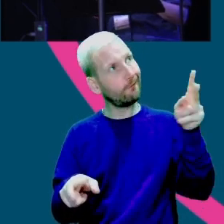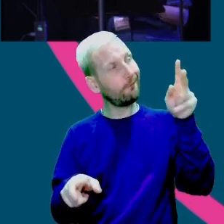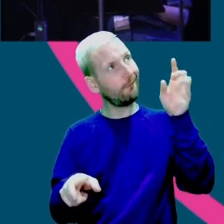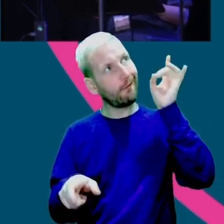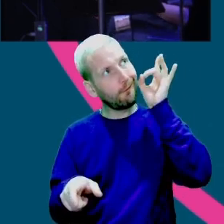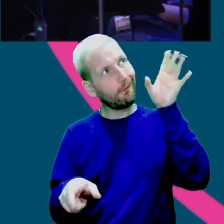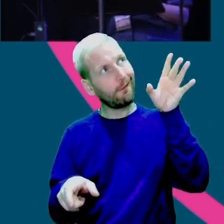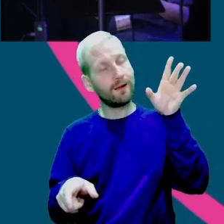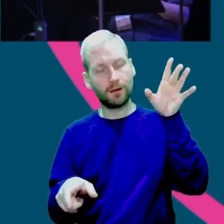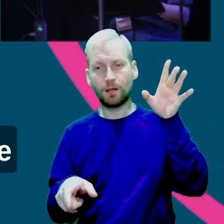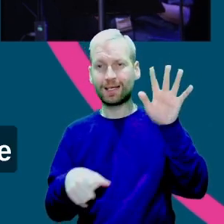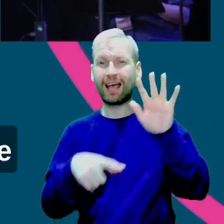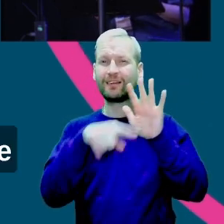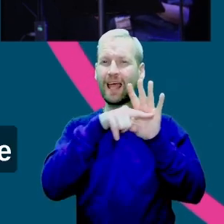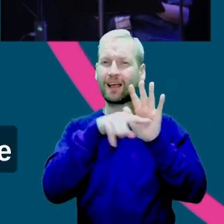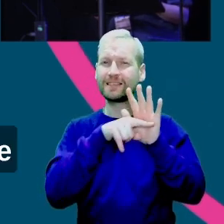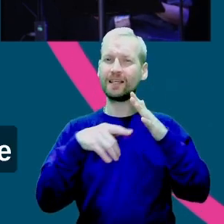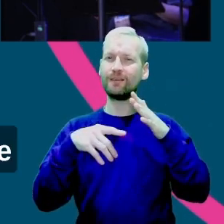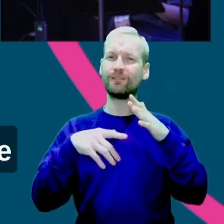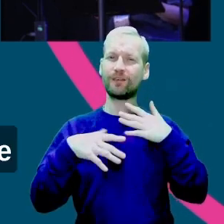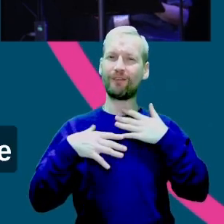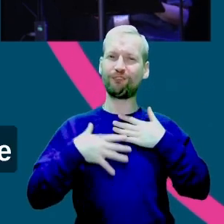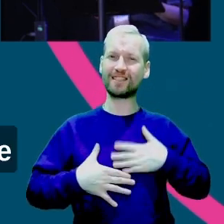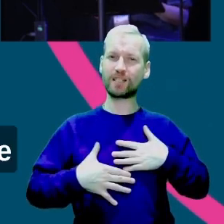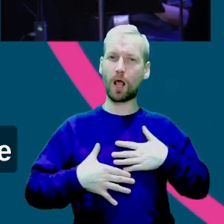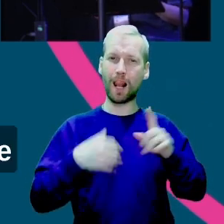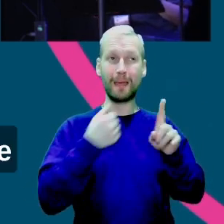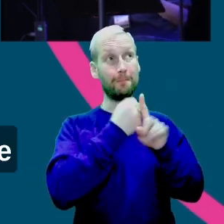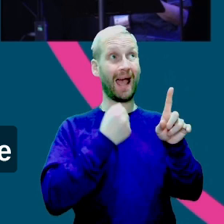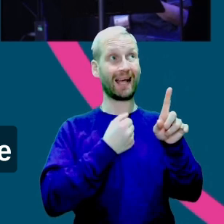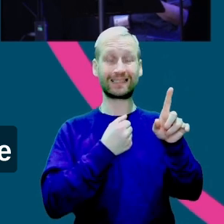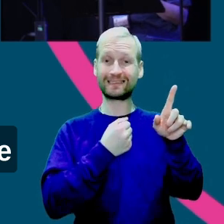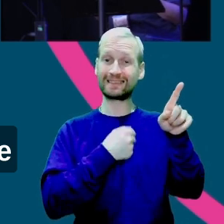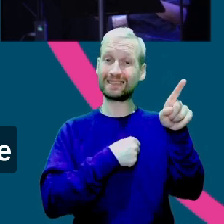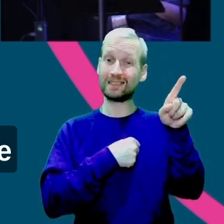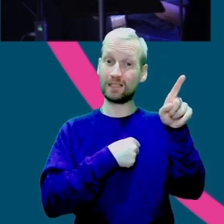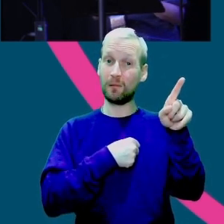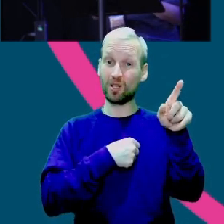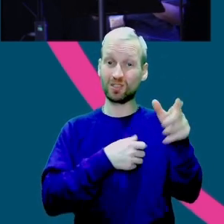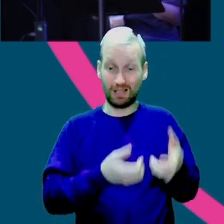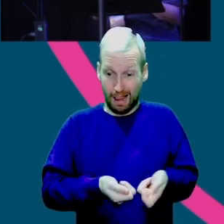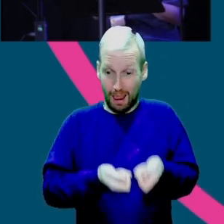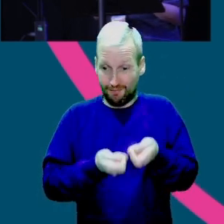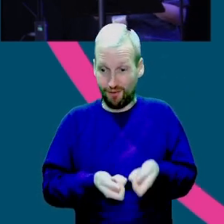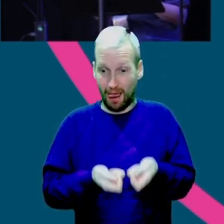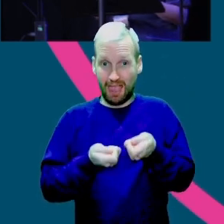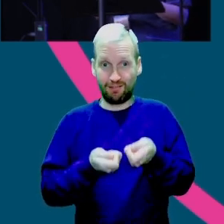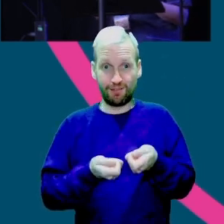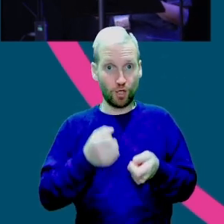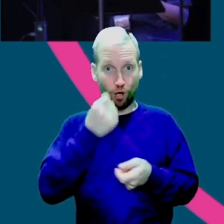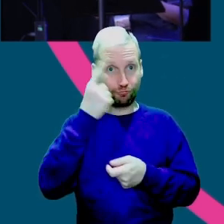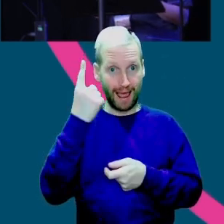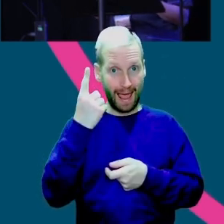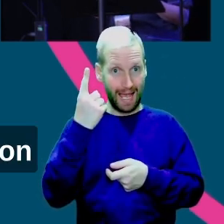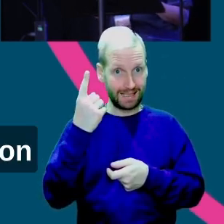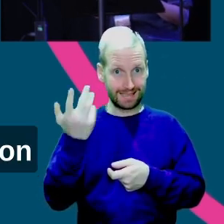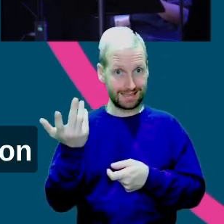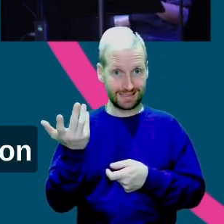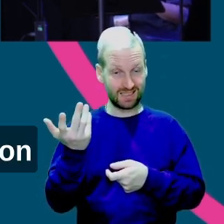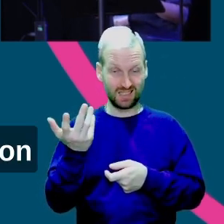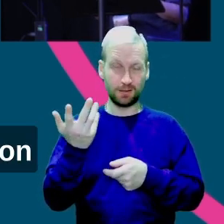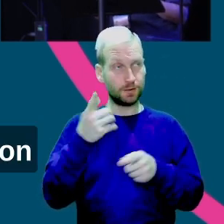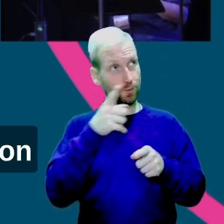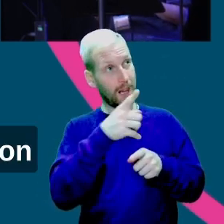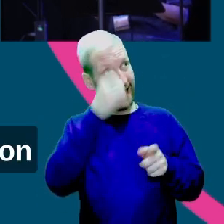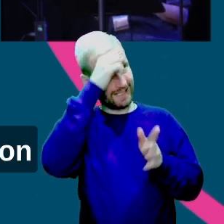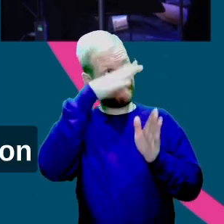can be a negative impact to their physical health, and they underestimate the reality of their role as a carer. They're likely